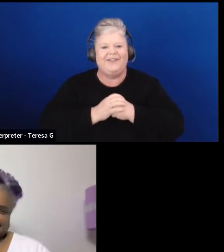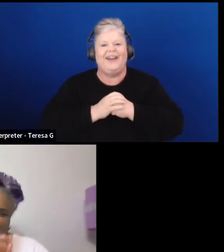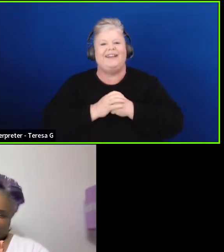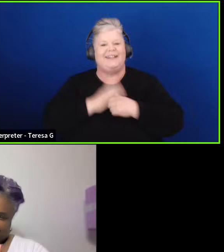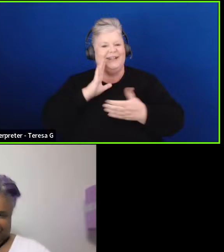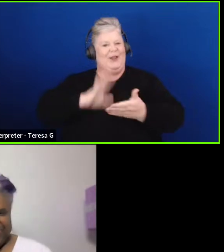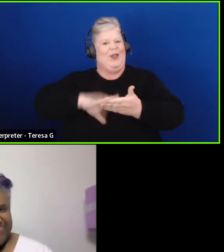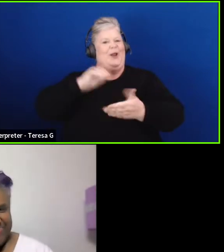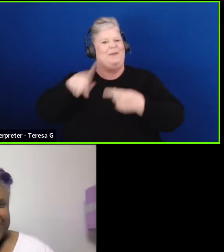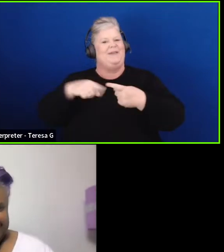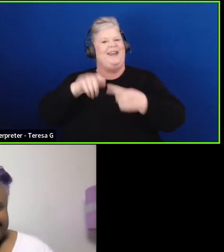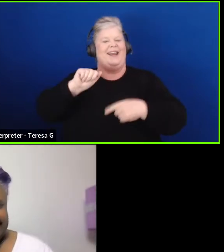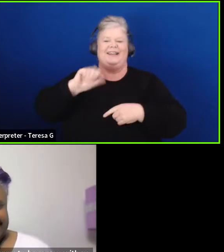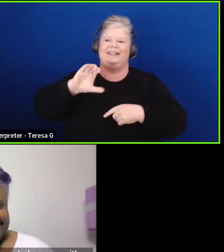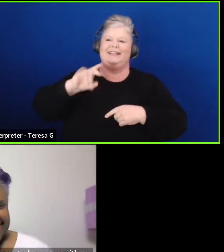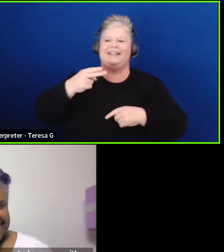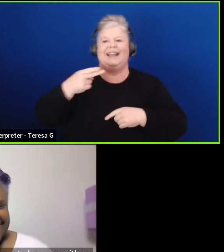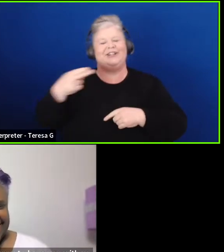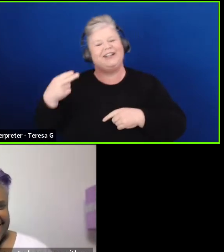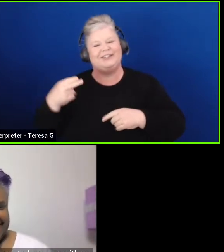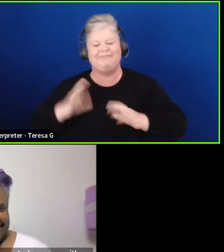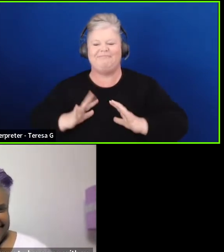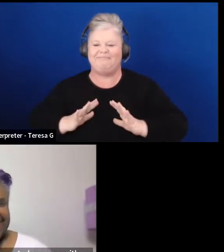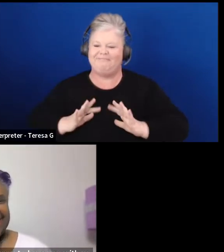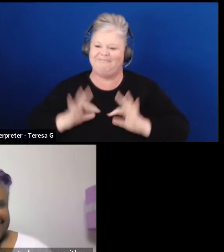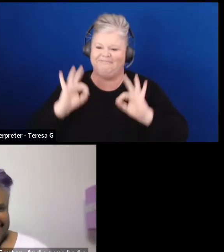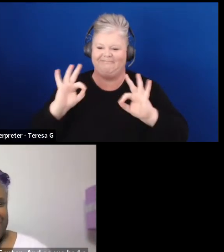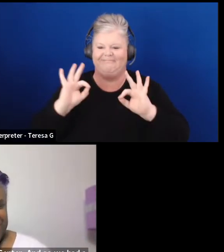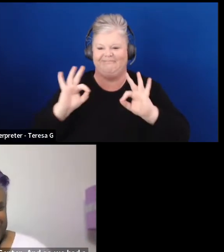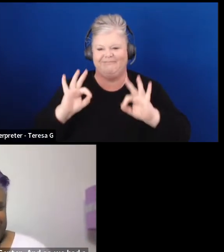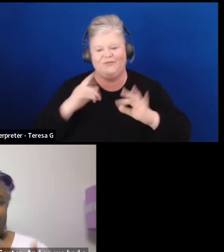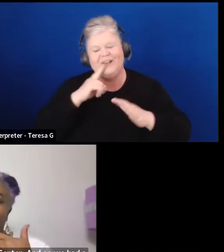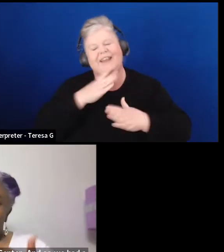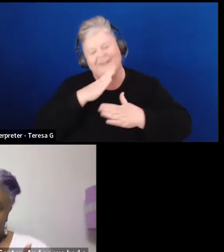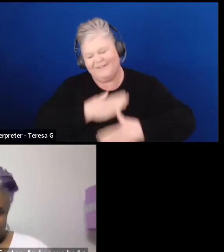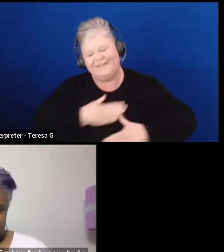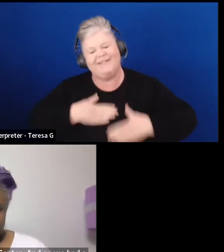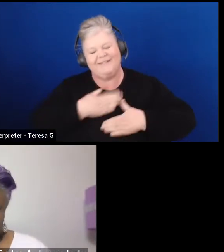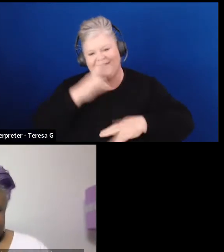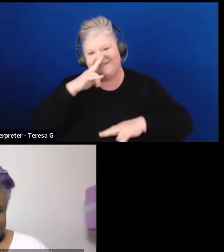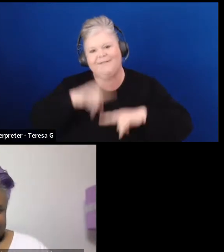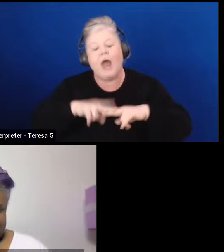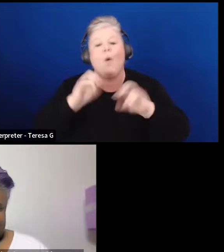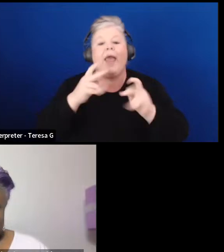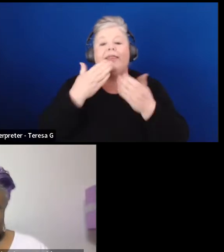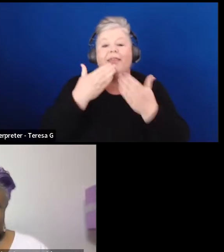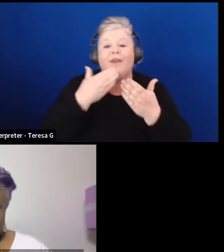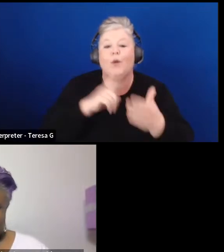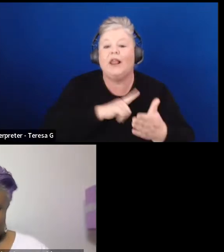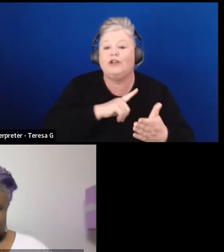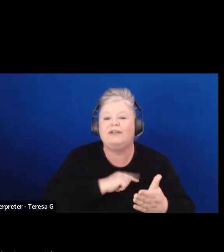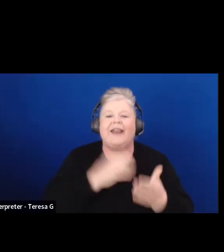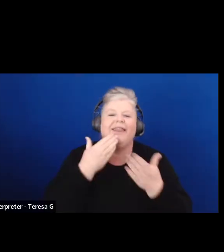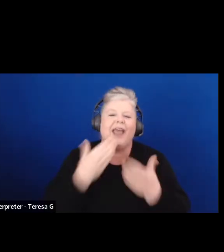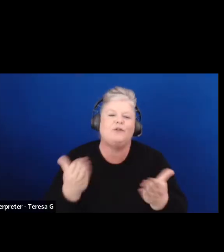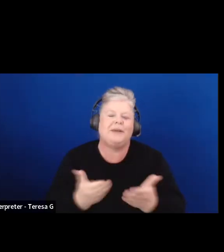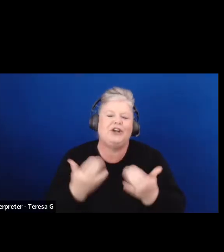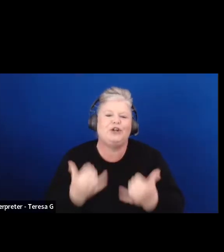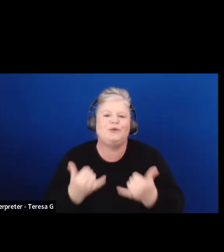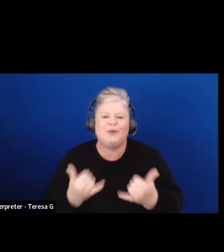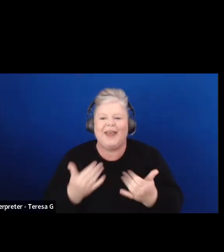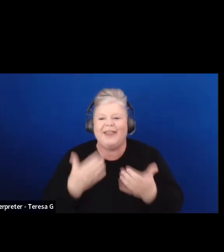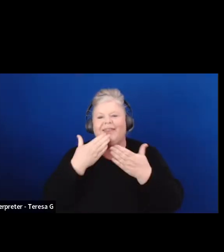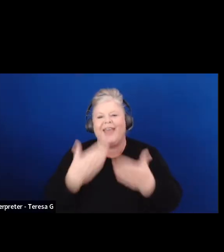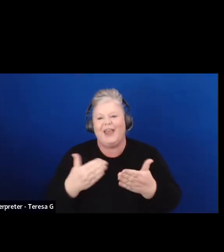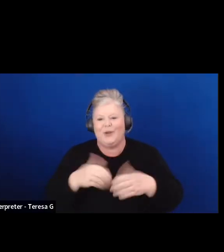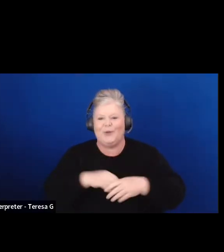commission. great event. It was really fun. Okay, thank you, Latrina. Thanks for being here today. You're welcome to